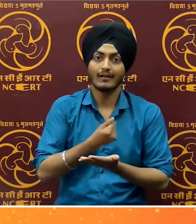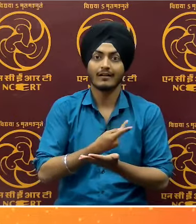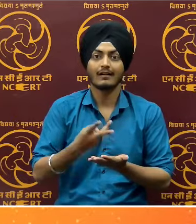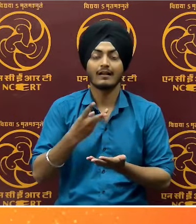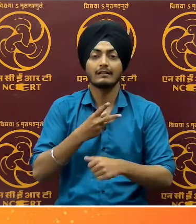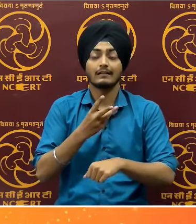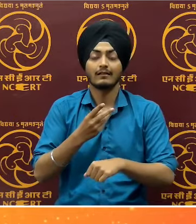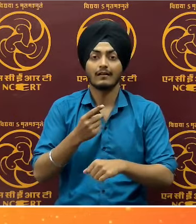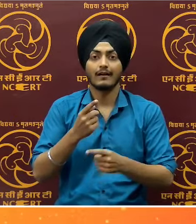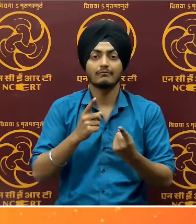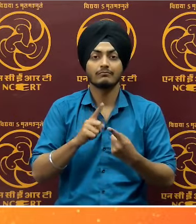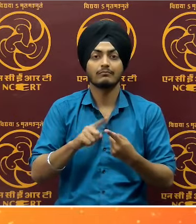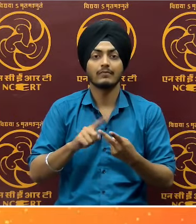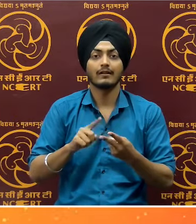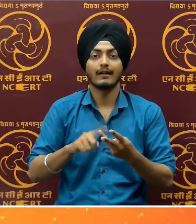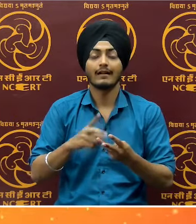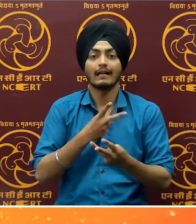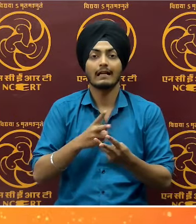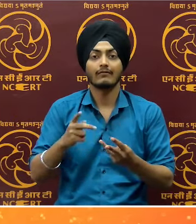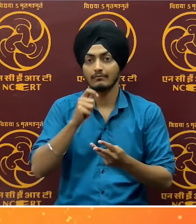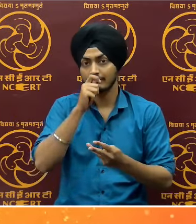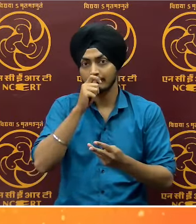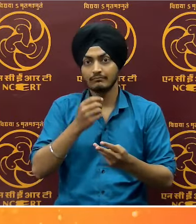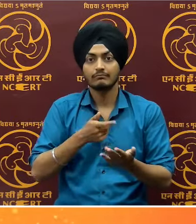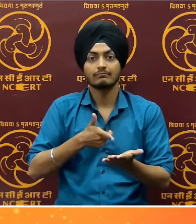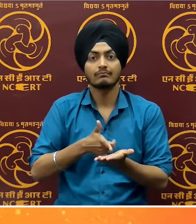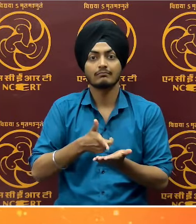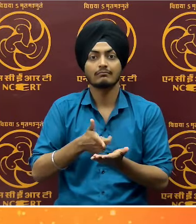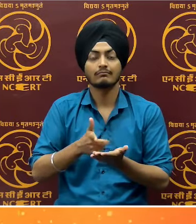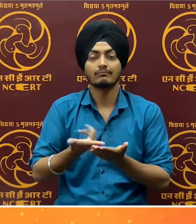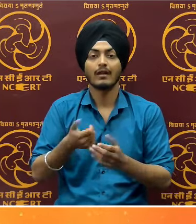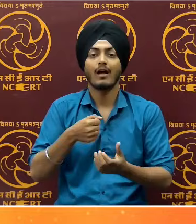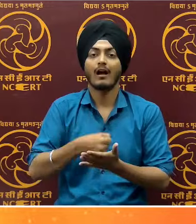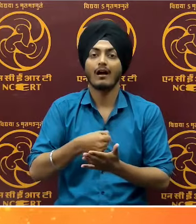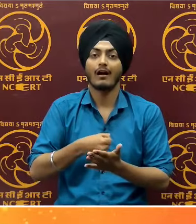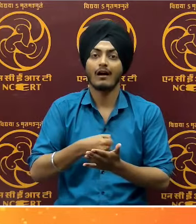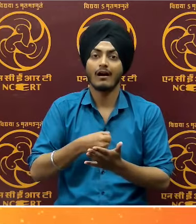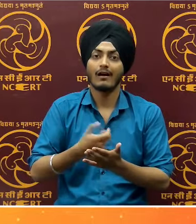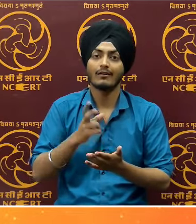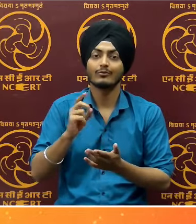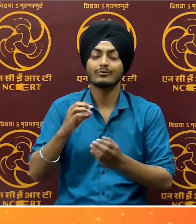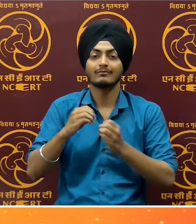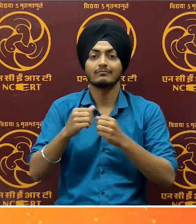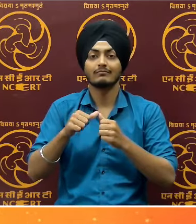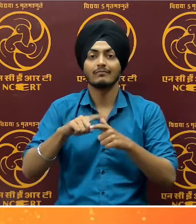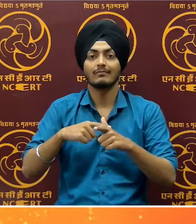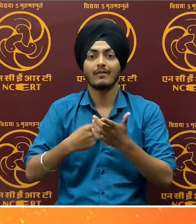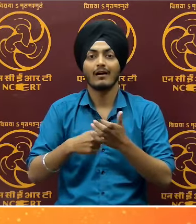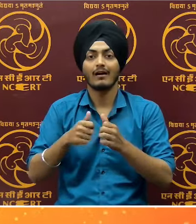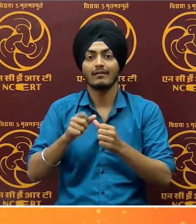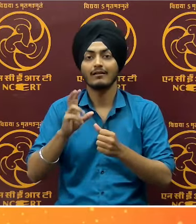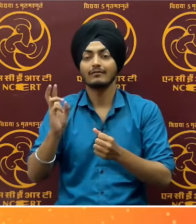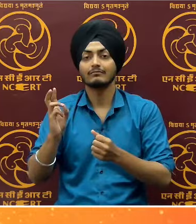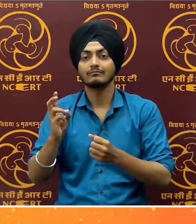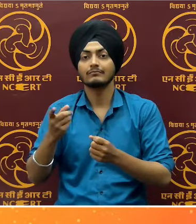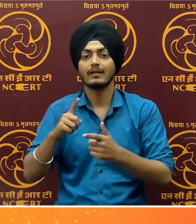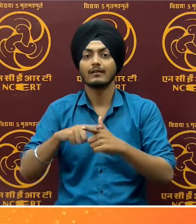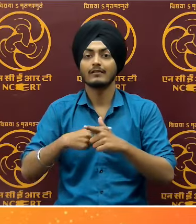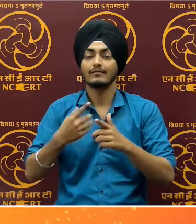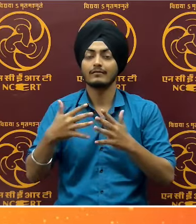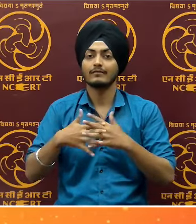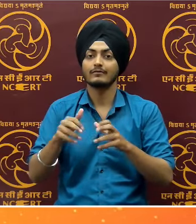year: the wheat, bajra during the rabi season, and bajra and jowar during the